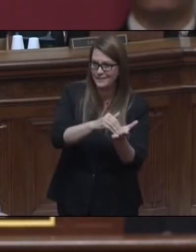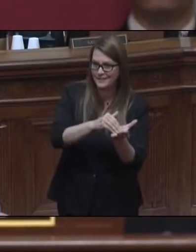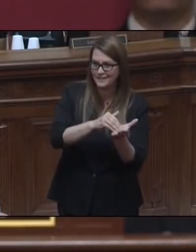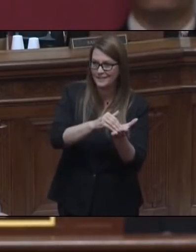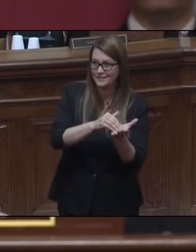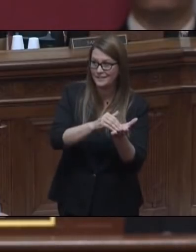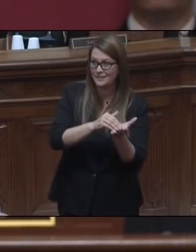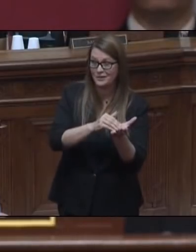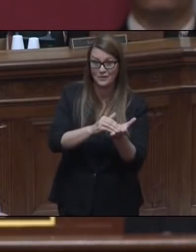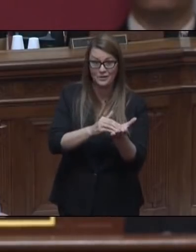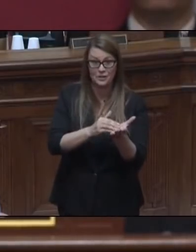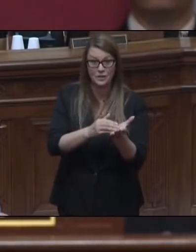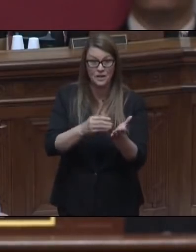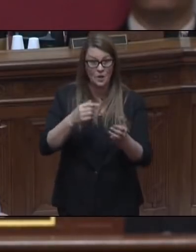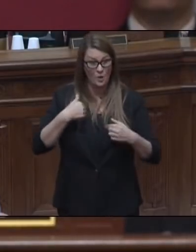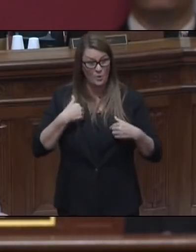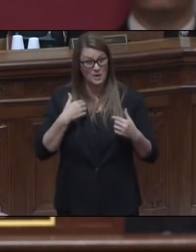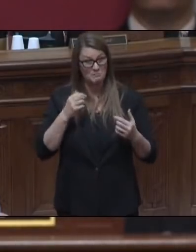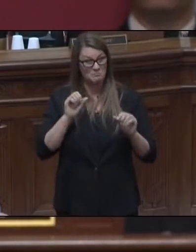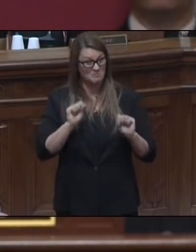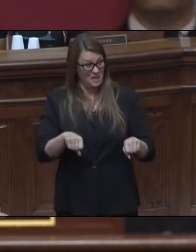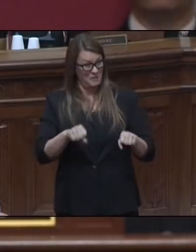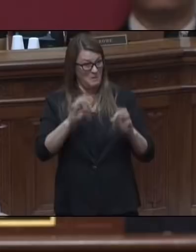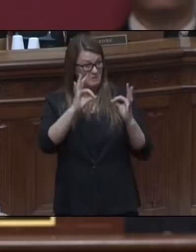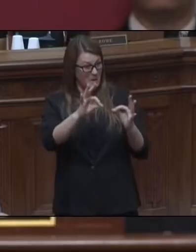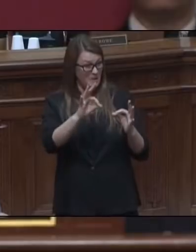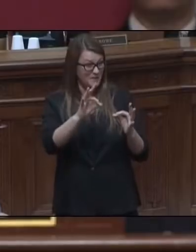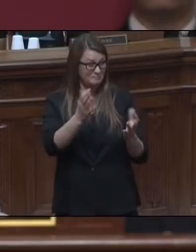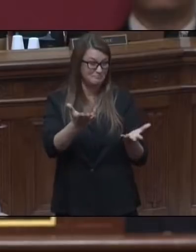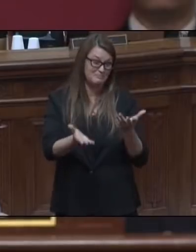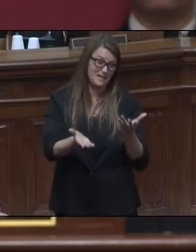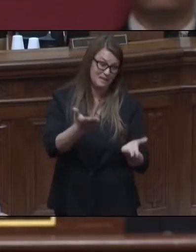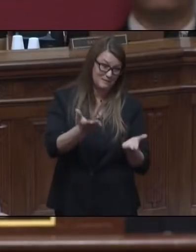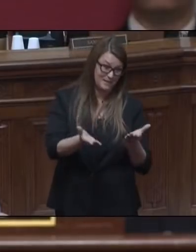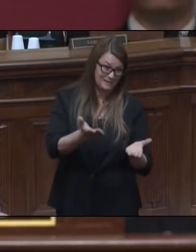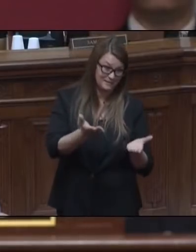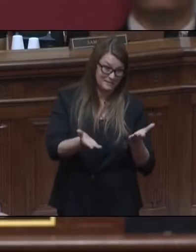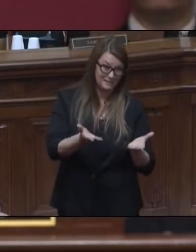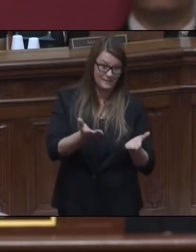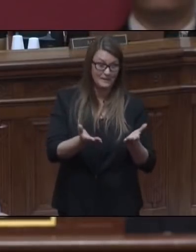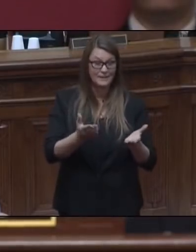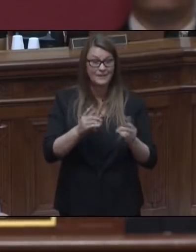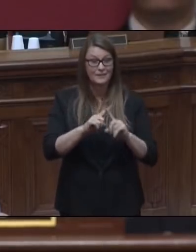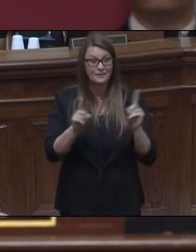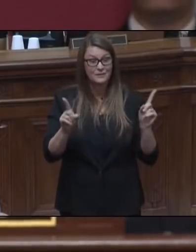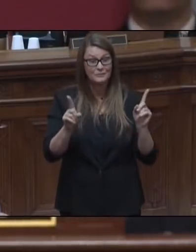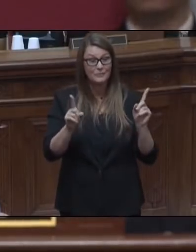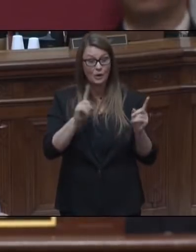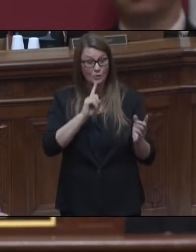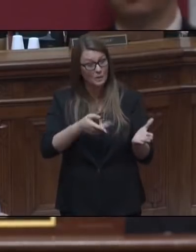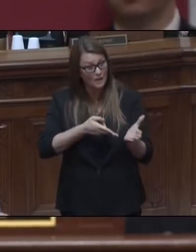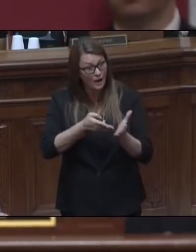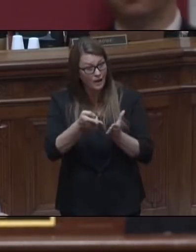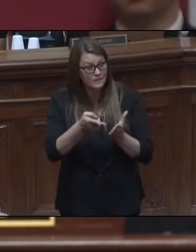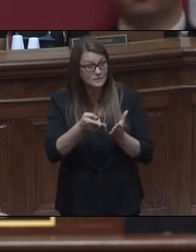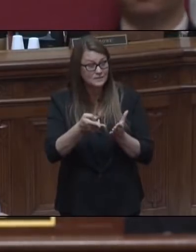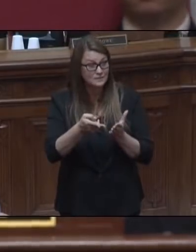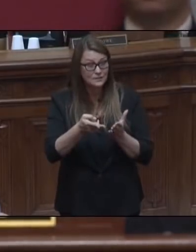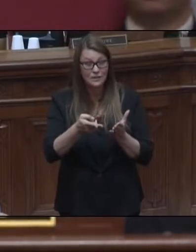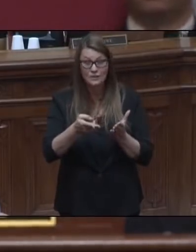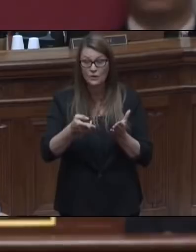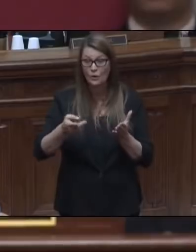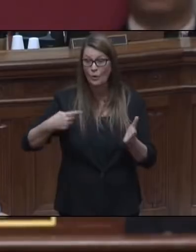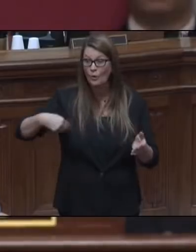they have been better? Could they have been perfect? Well, maybe. Maybe. But in all honesty, you know, they